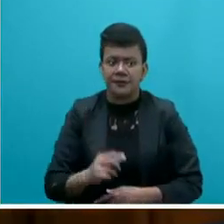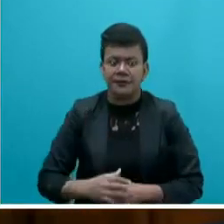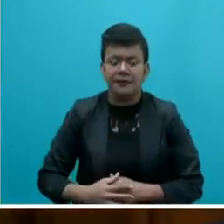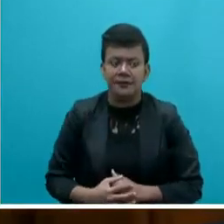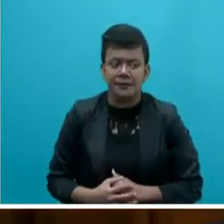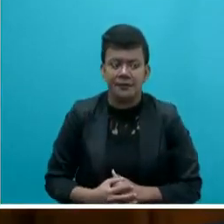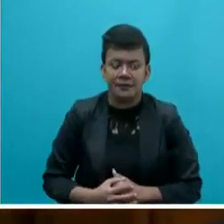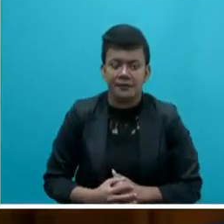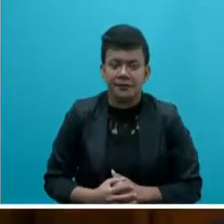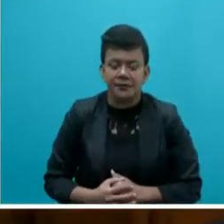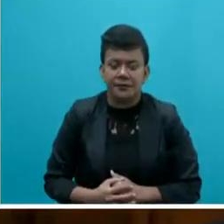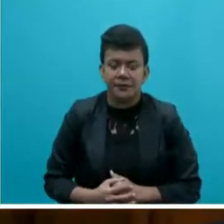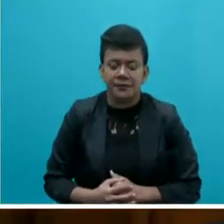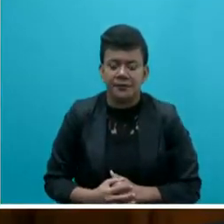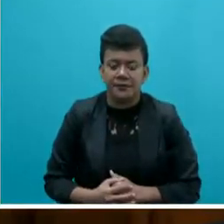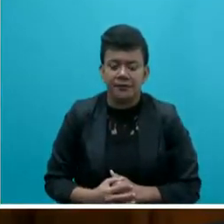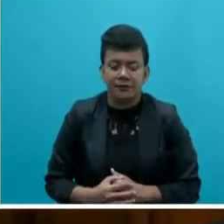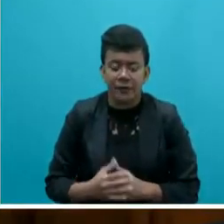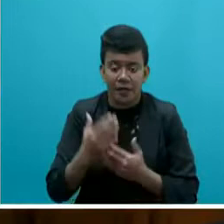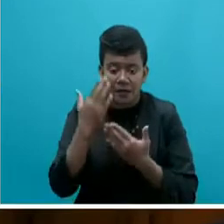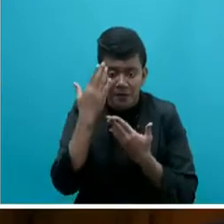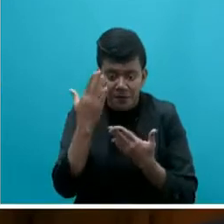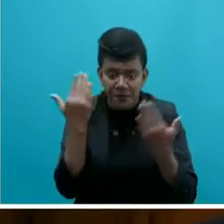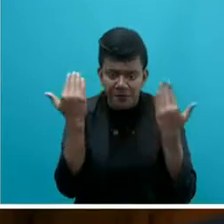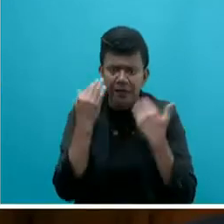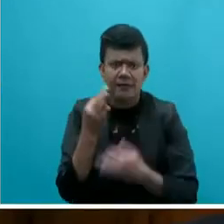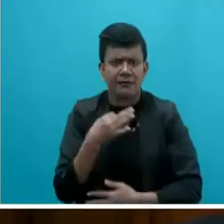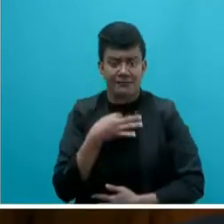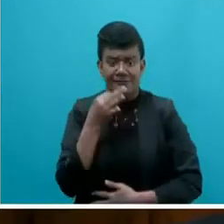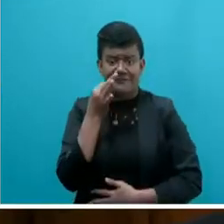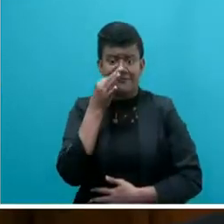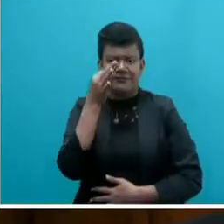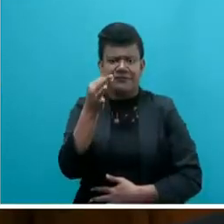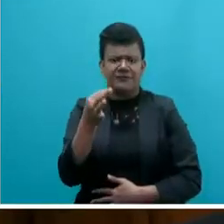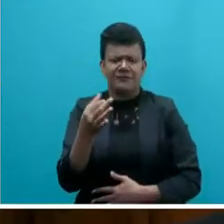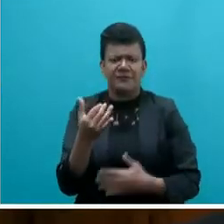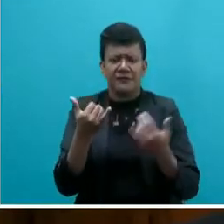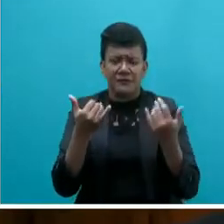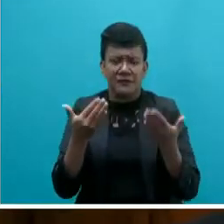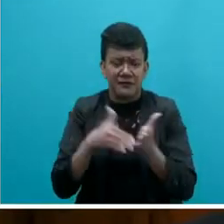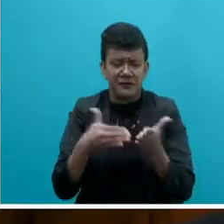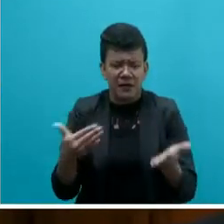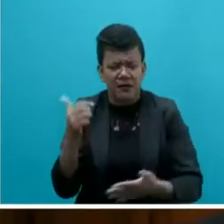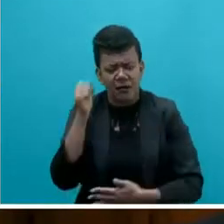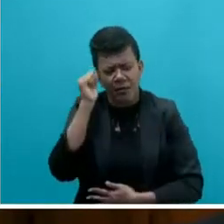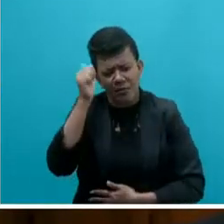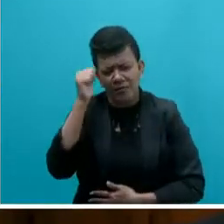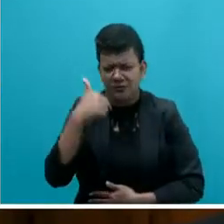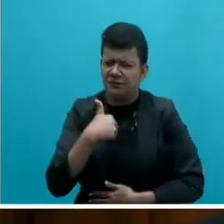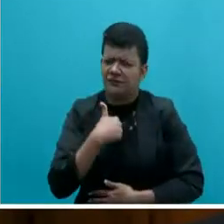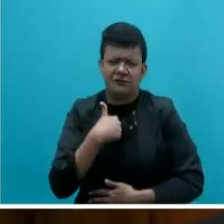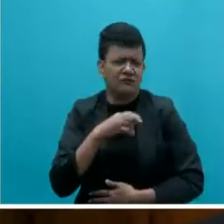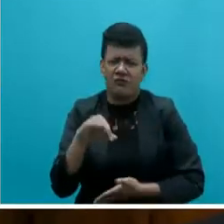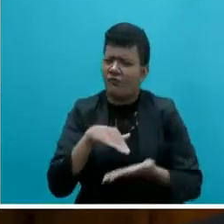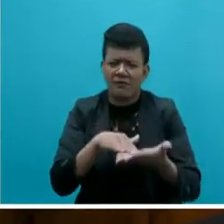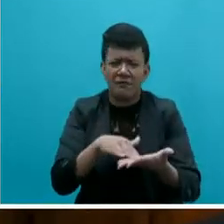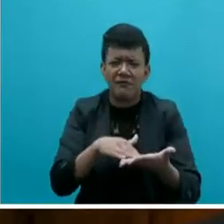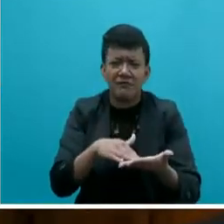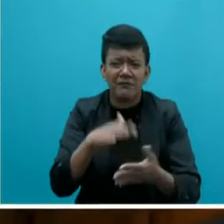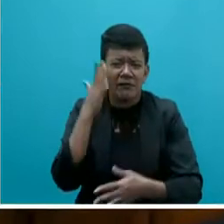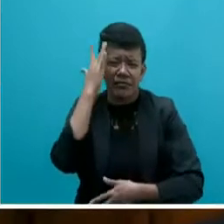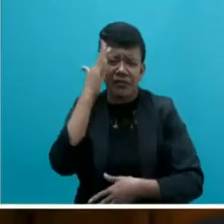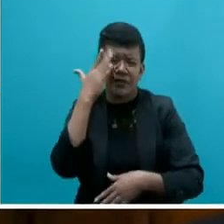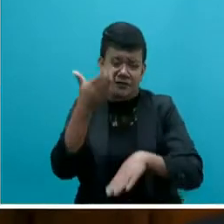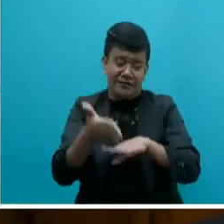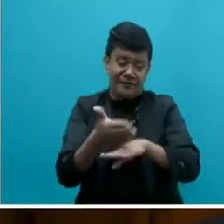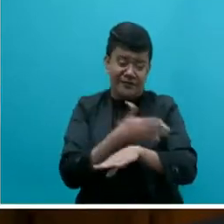Honourable Speaker, asking for apology now won't help. They should think before uttering curse from their mouth. Honourable